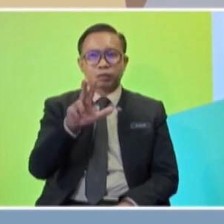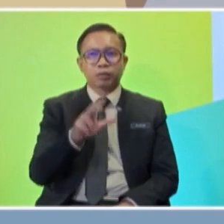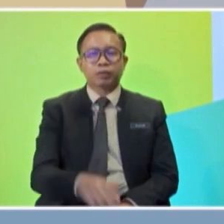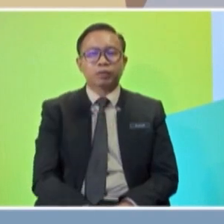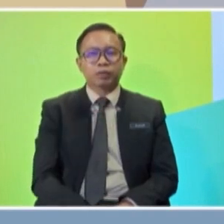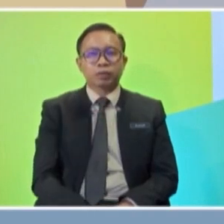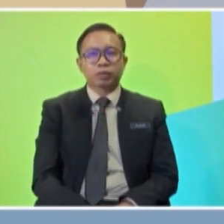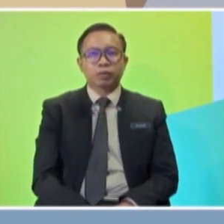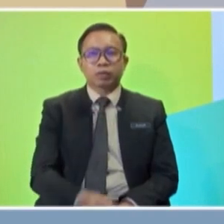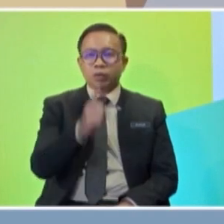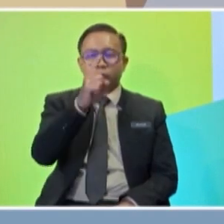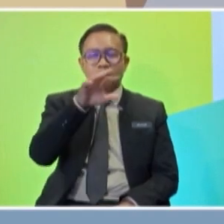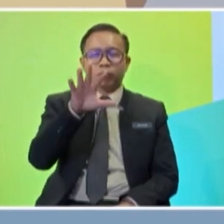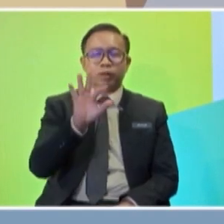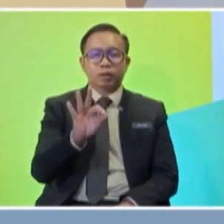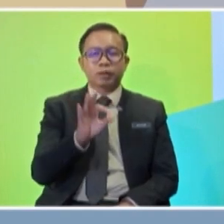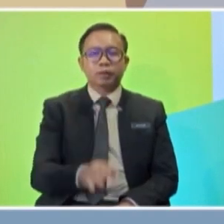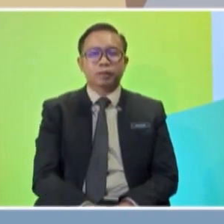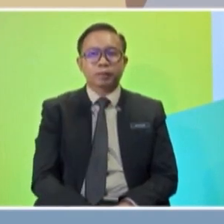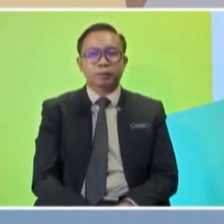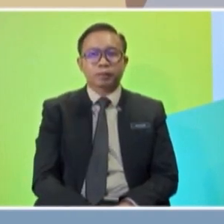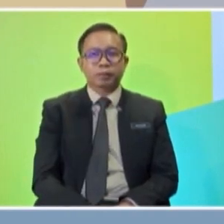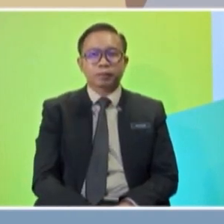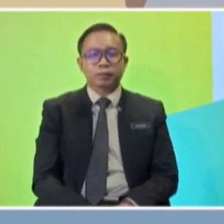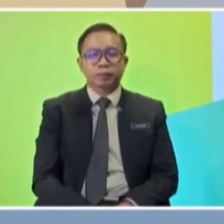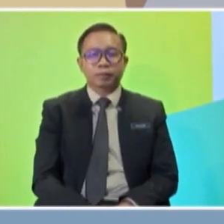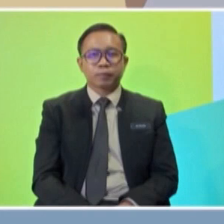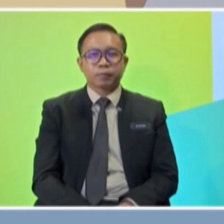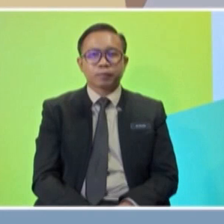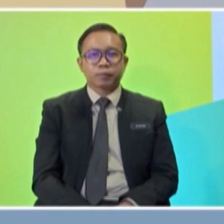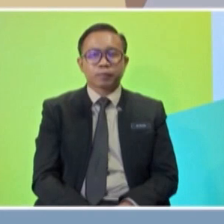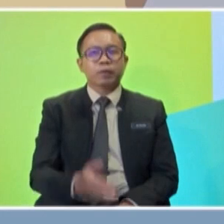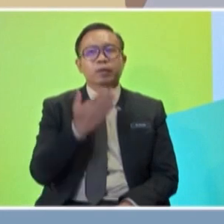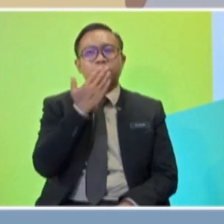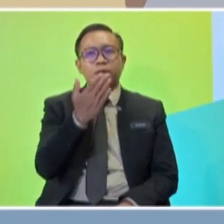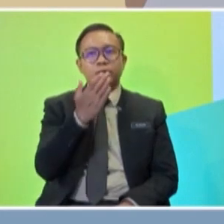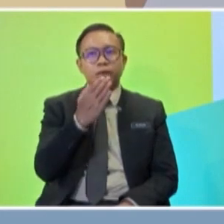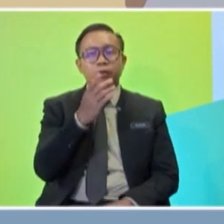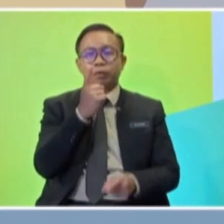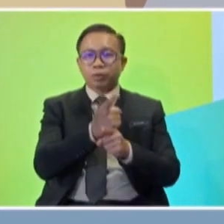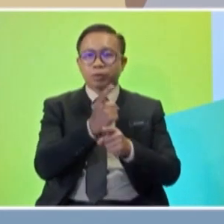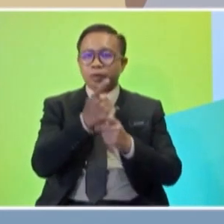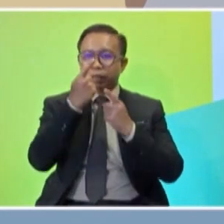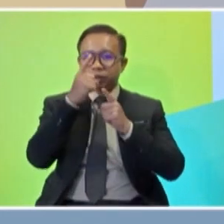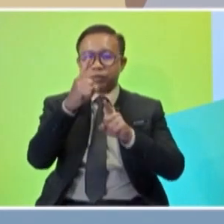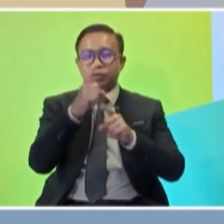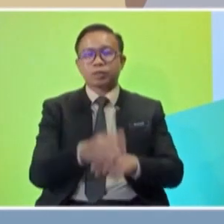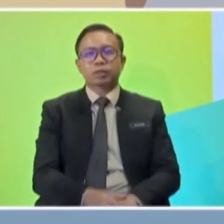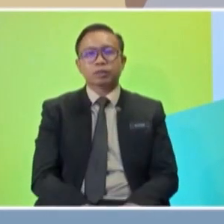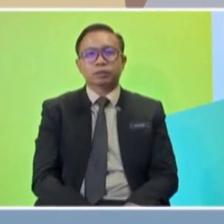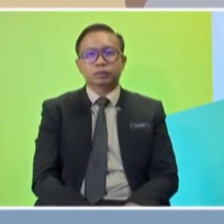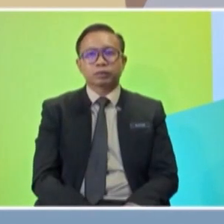So the answer will be 1 over 9. Very good, Hari. Thank you for the correct answer. Shall we reward